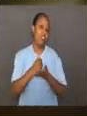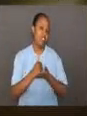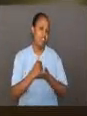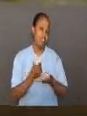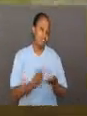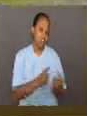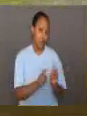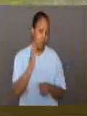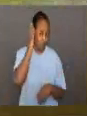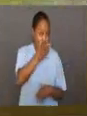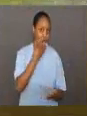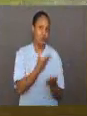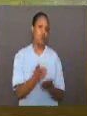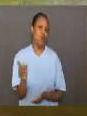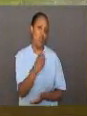future.